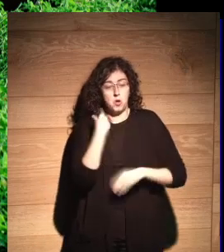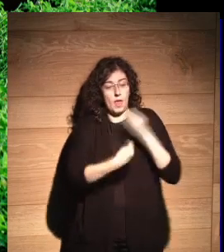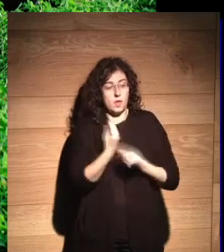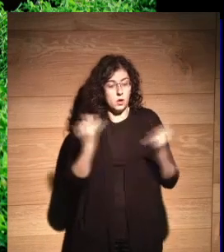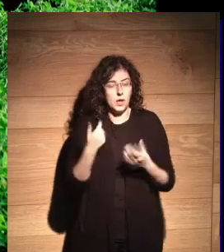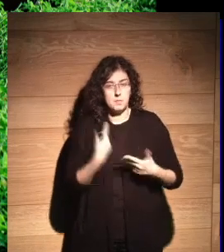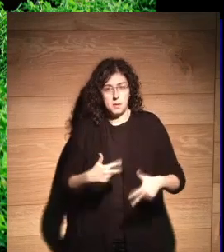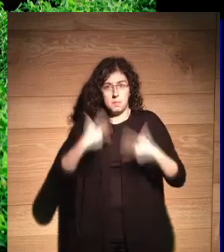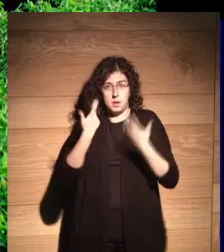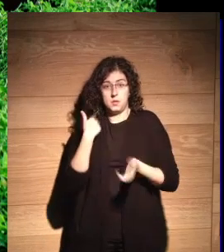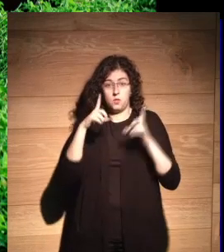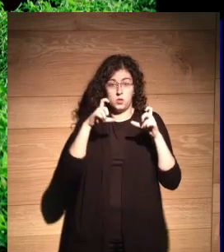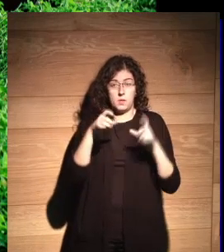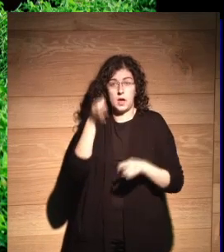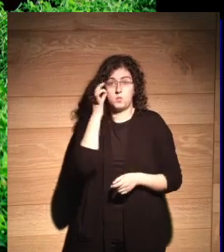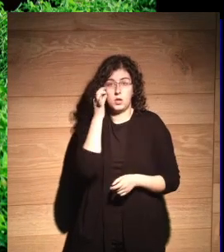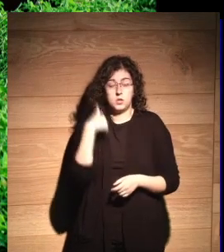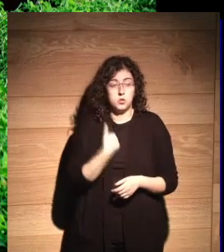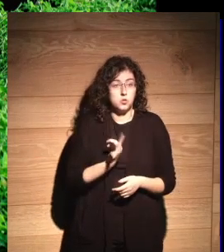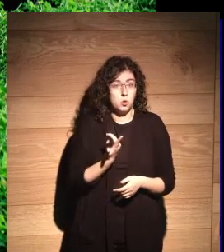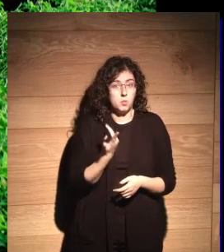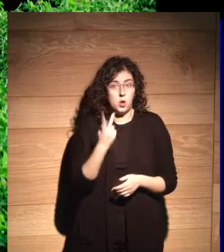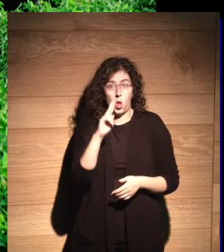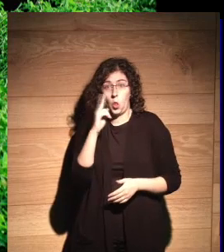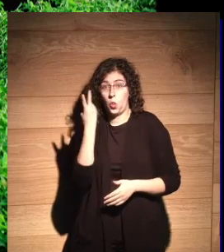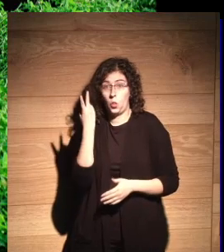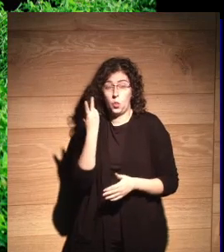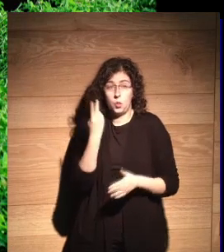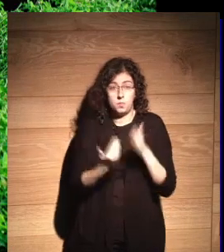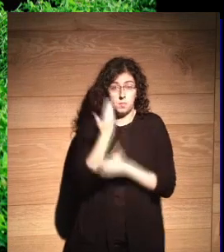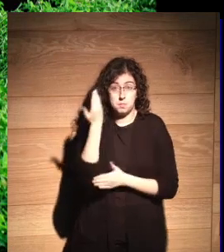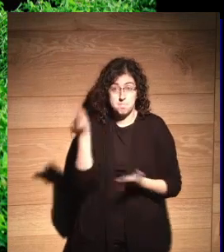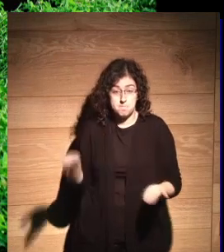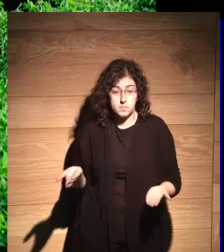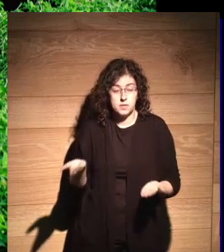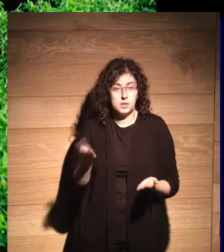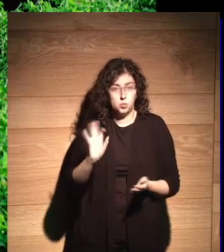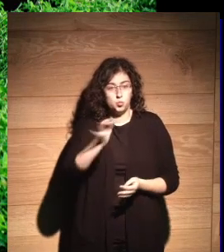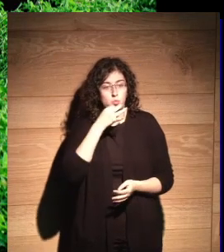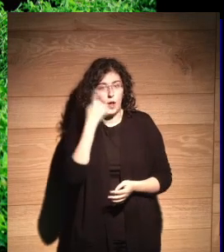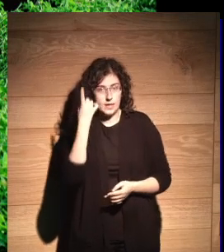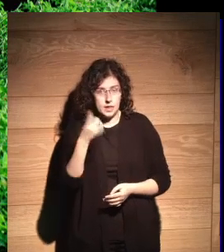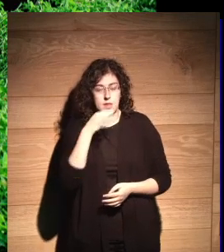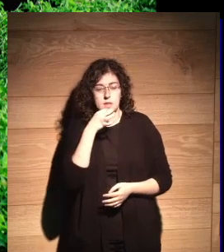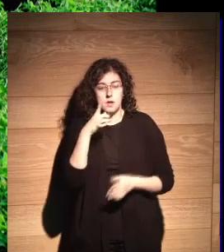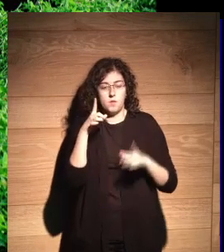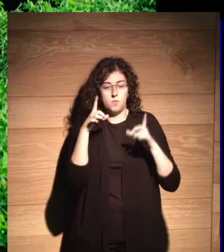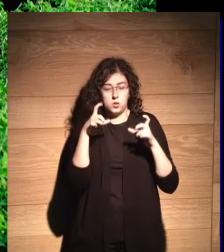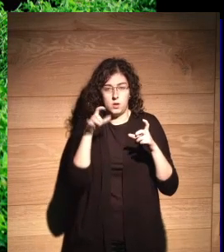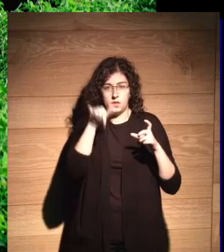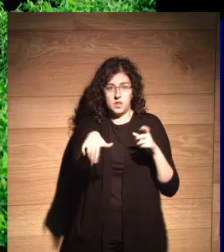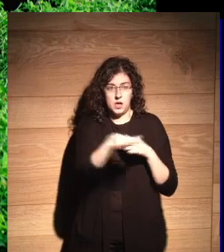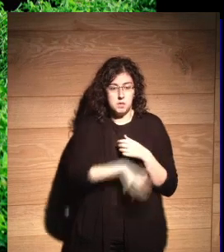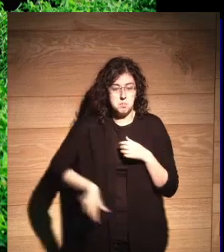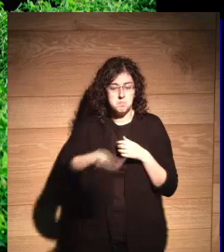and so I just spent like 2 mornings and part of an afternoon photographing these women in the field, and I